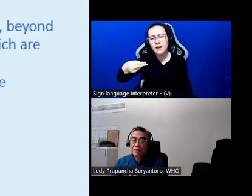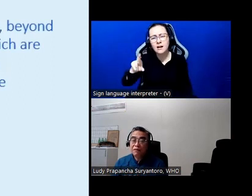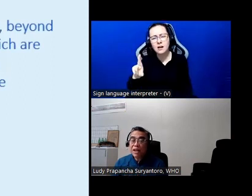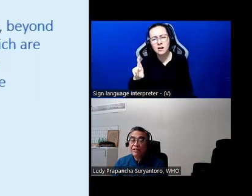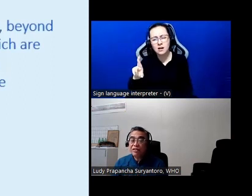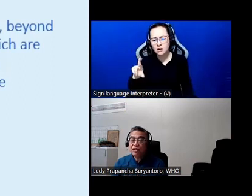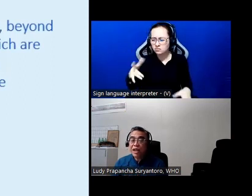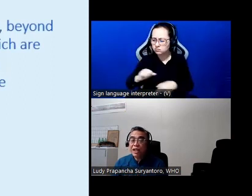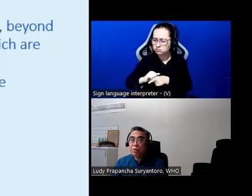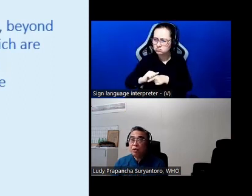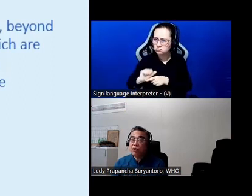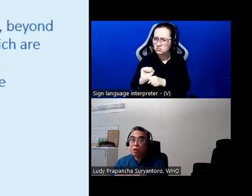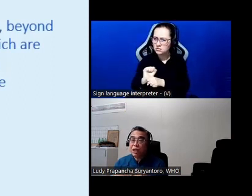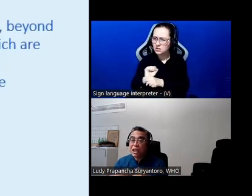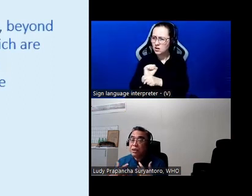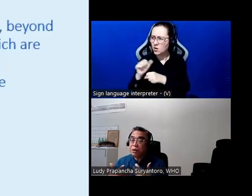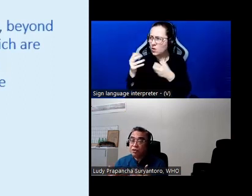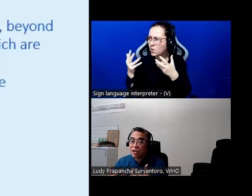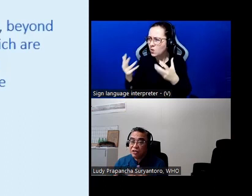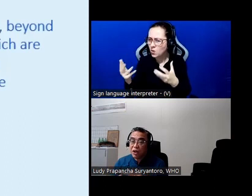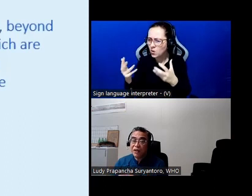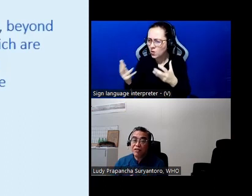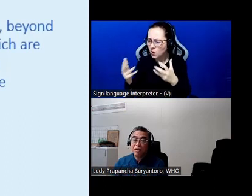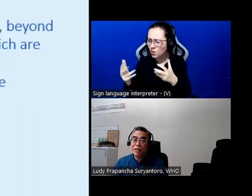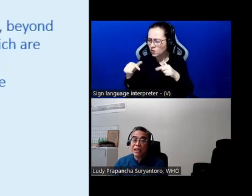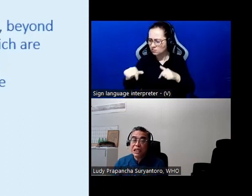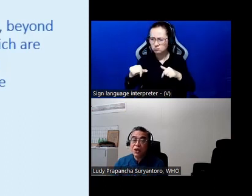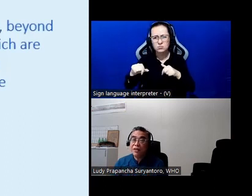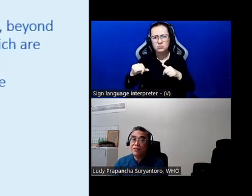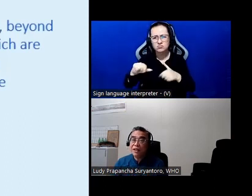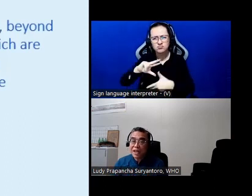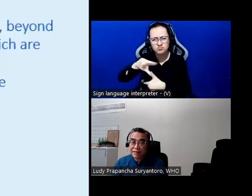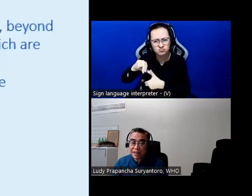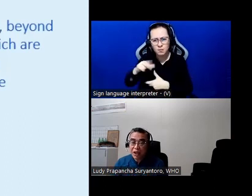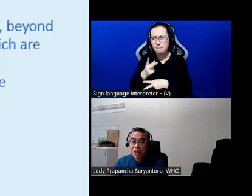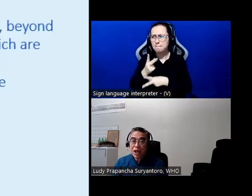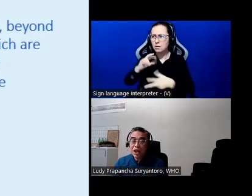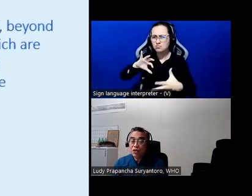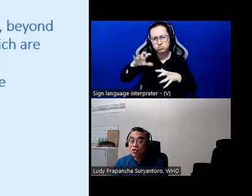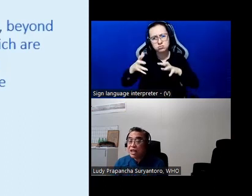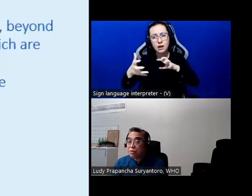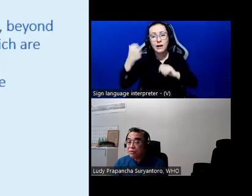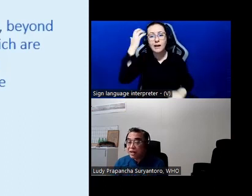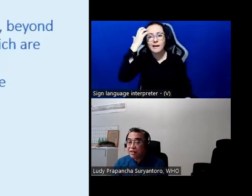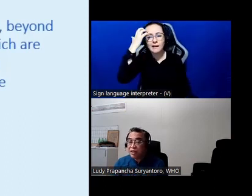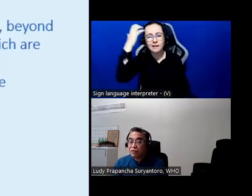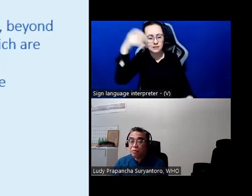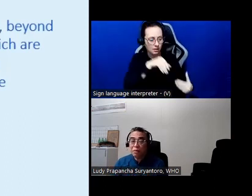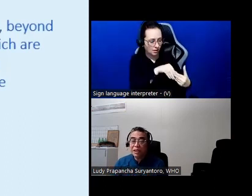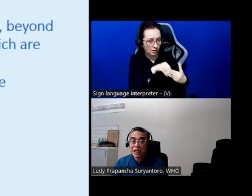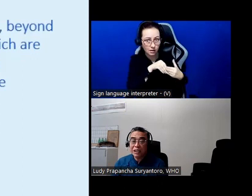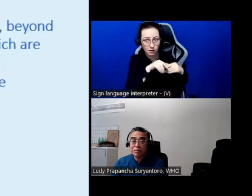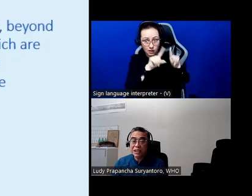management, finance and trade. We also in the process of establishing innovative financing, sustainable financing